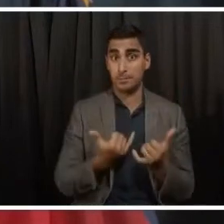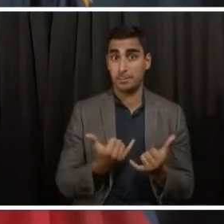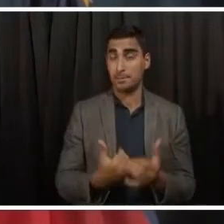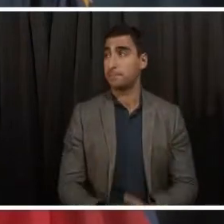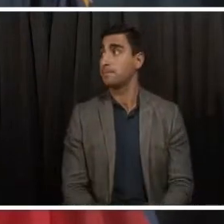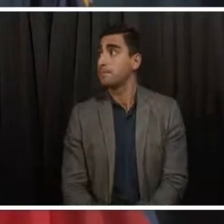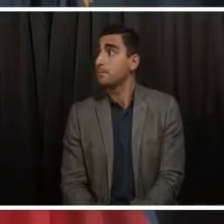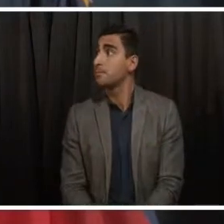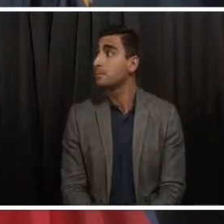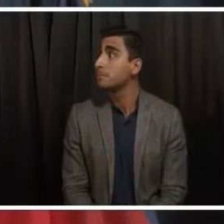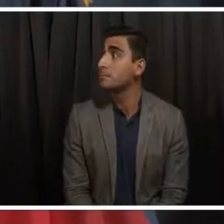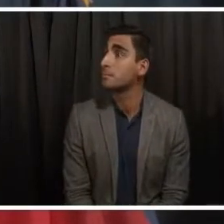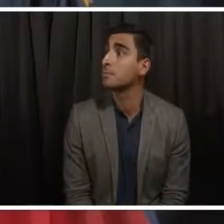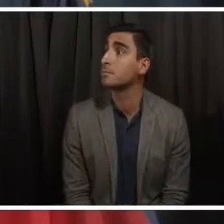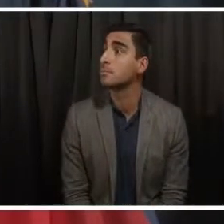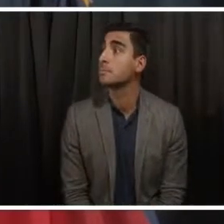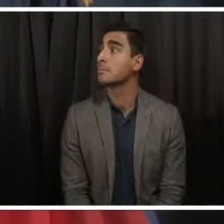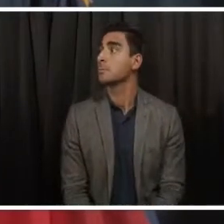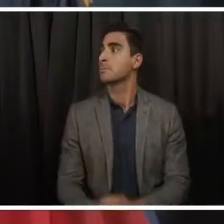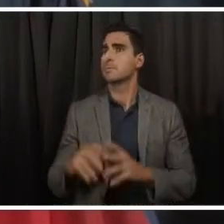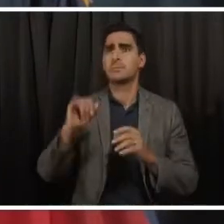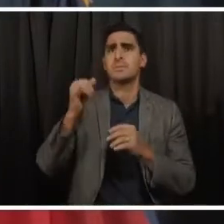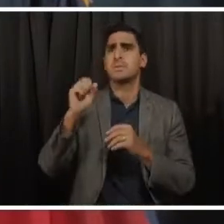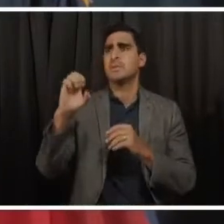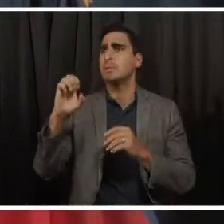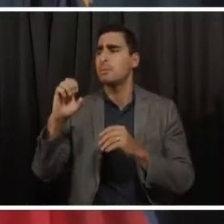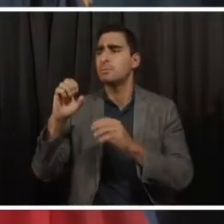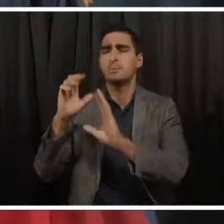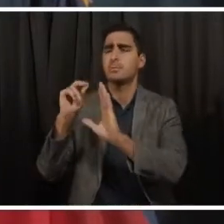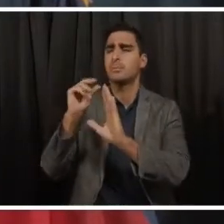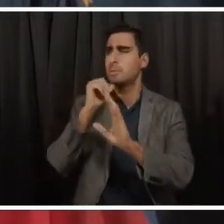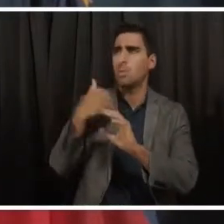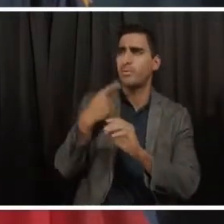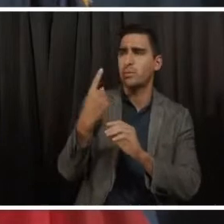I don't have. You don't have one? Okay. We'll